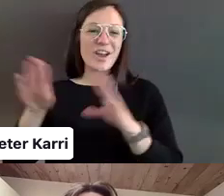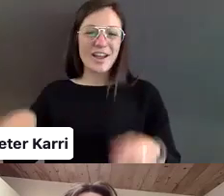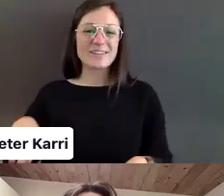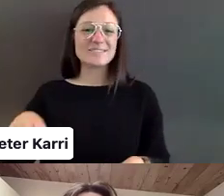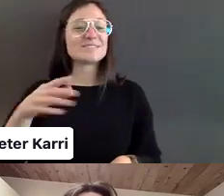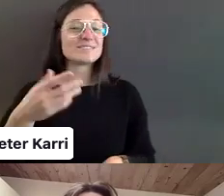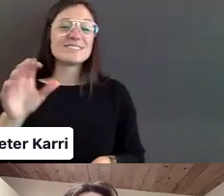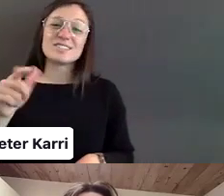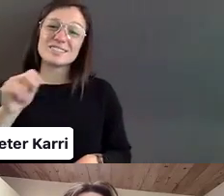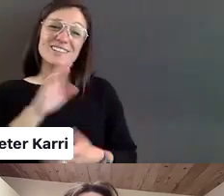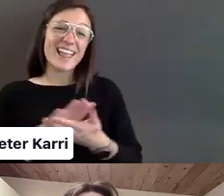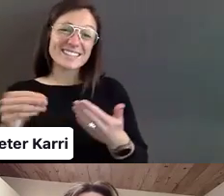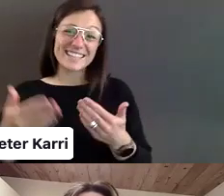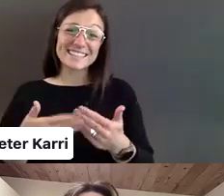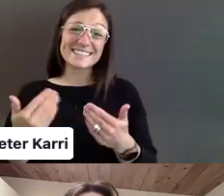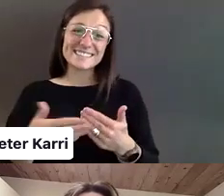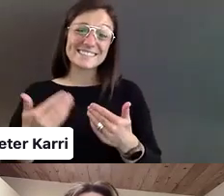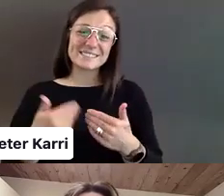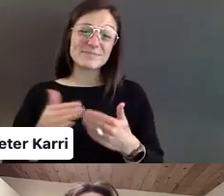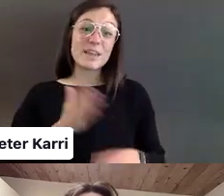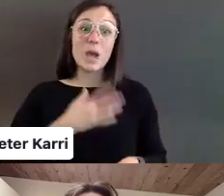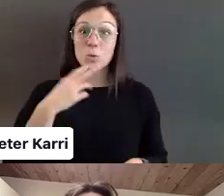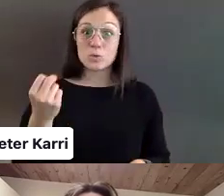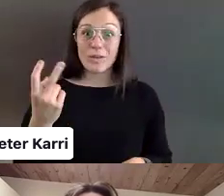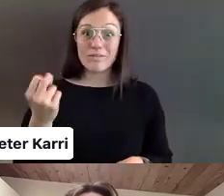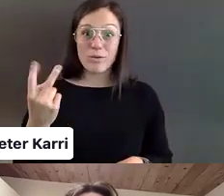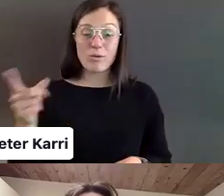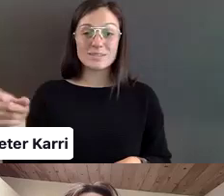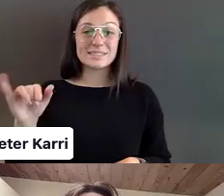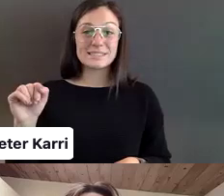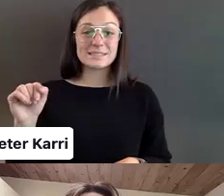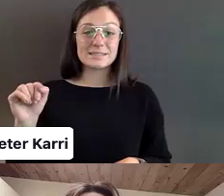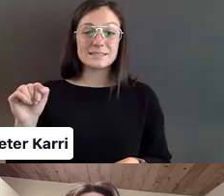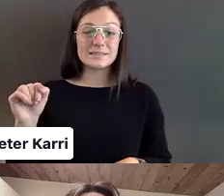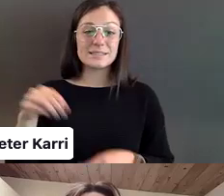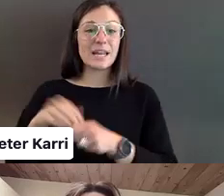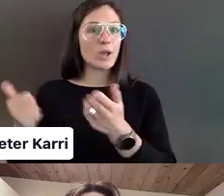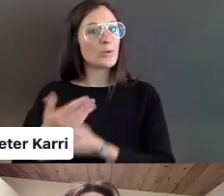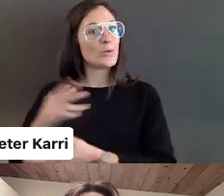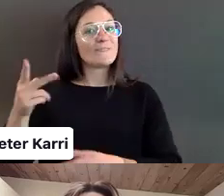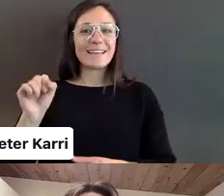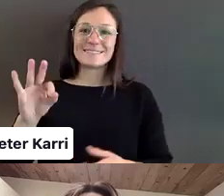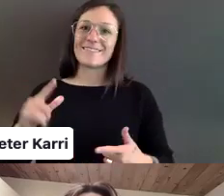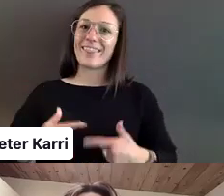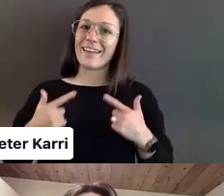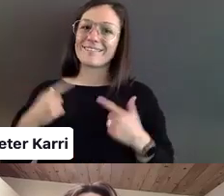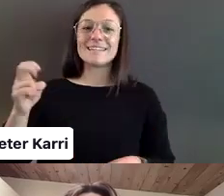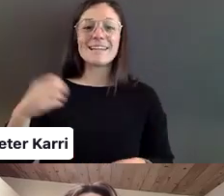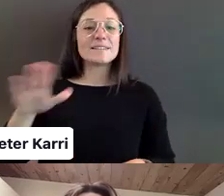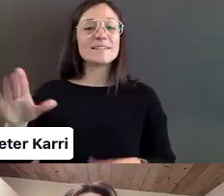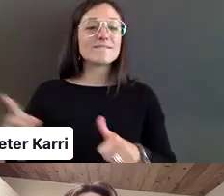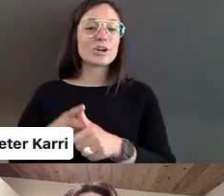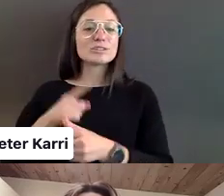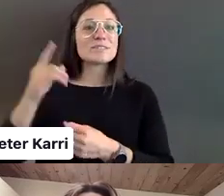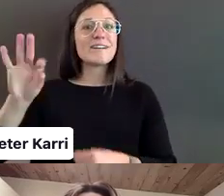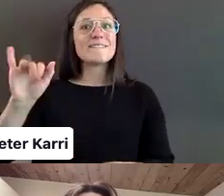It's so nice and easy. Yes. Our 12-year-old is in a new phase of life and he's got his first